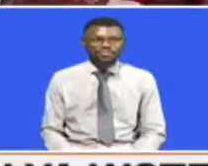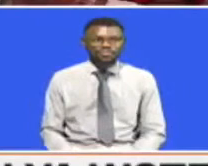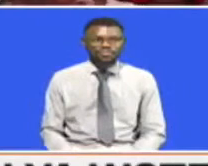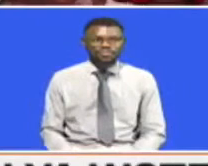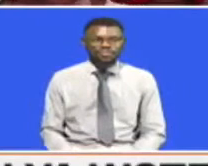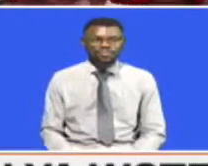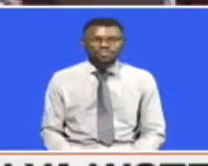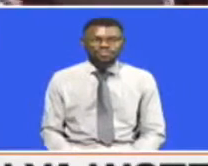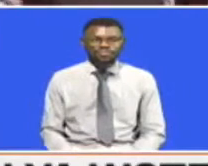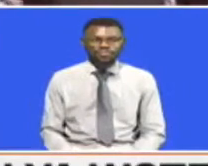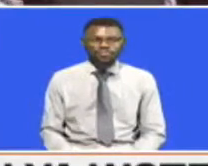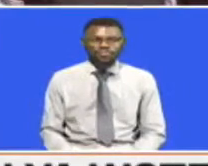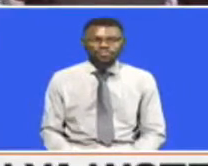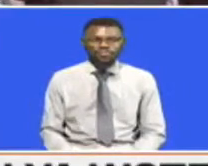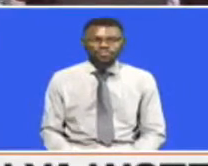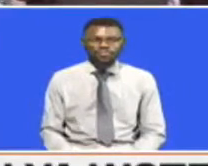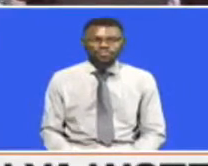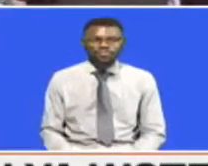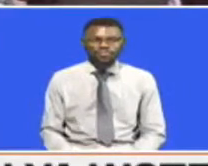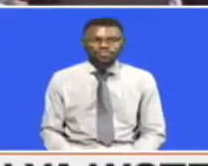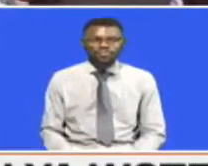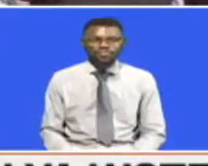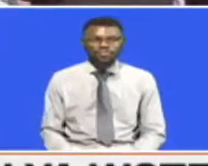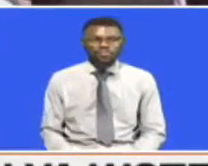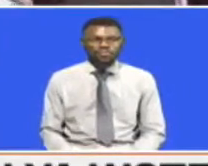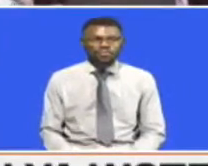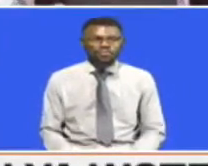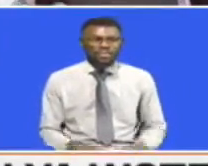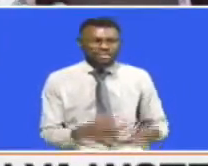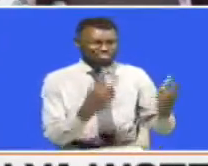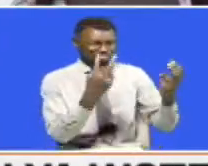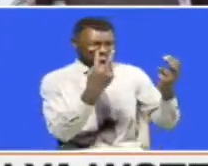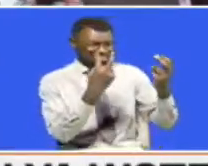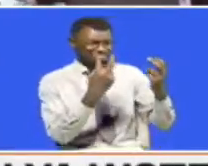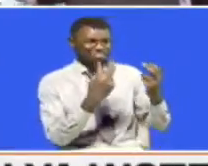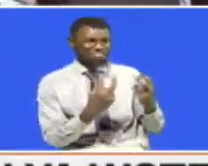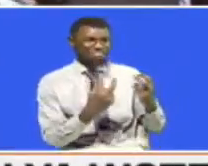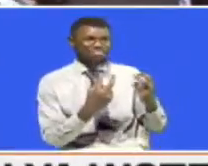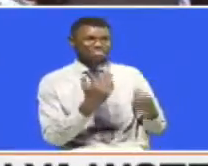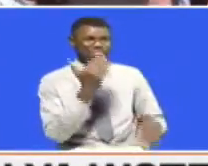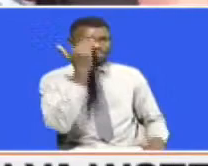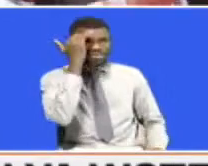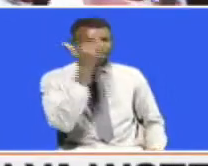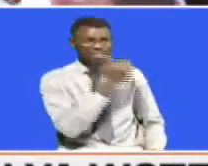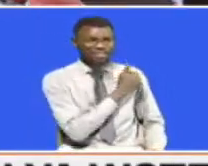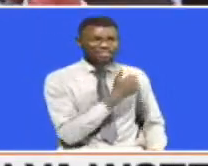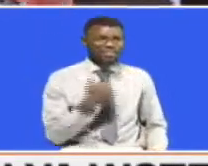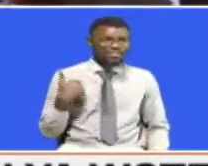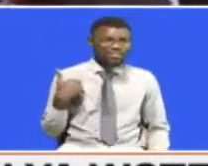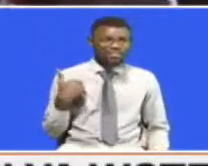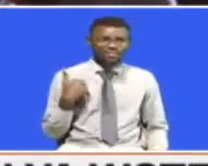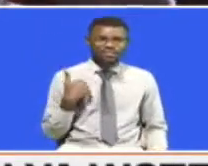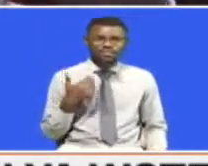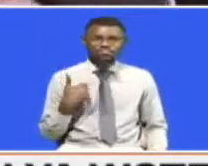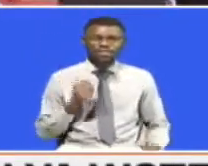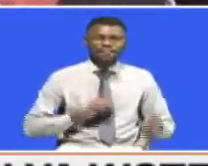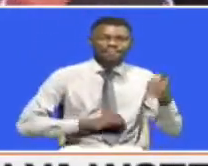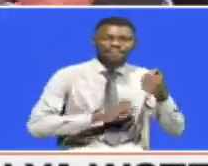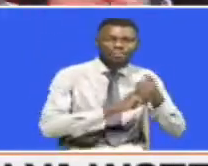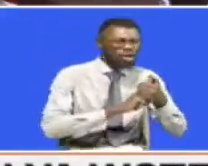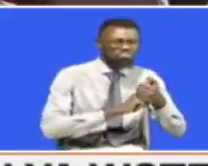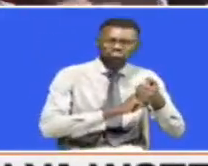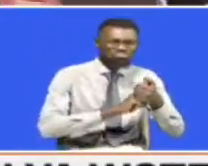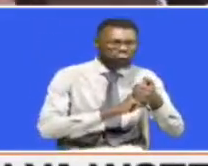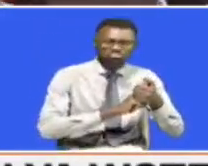It does not mean msiniangalie mimi kama askofu ni wafanyie, bali tufanye pamoja